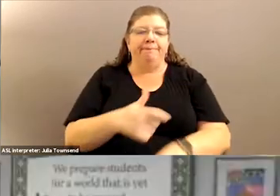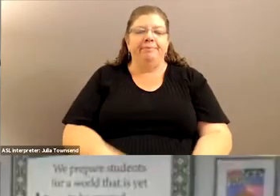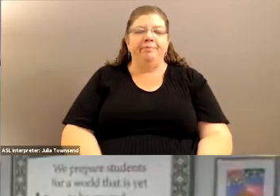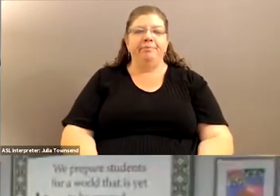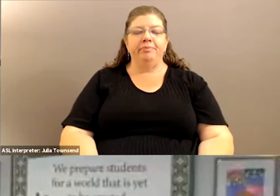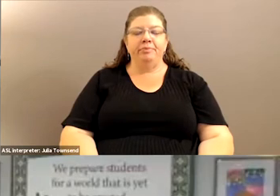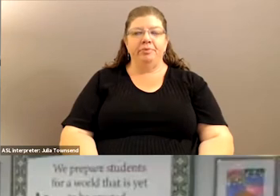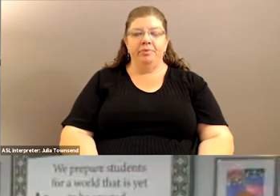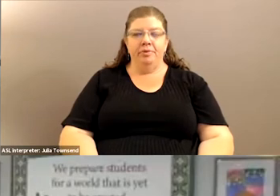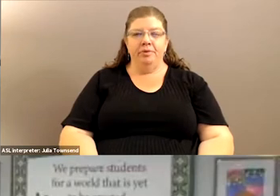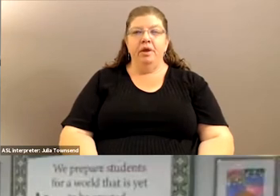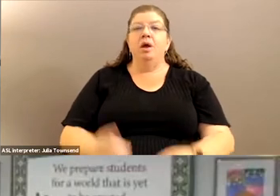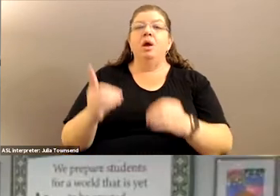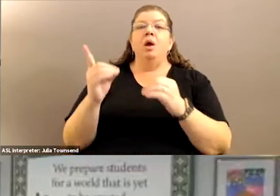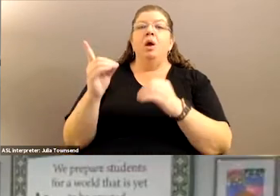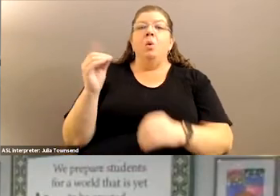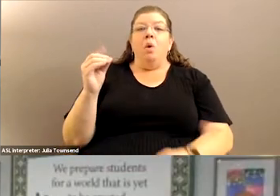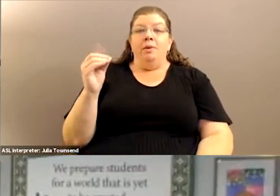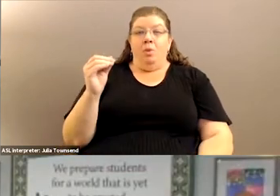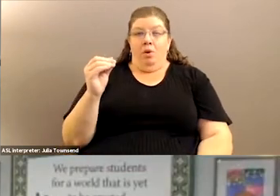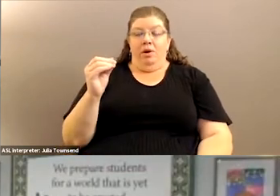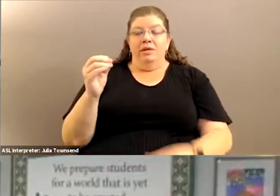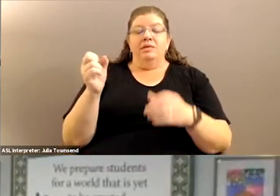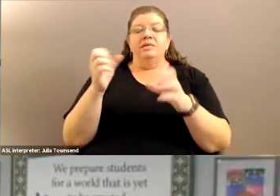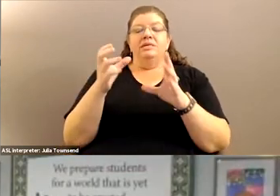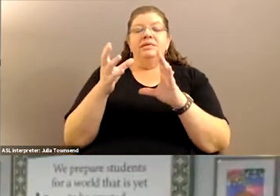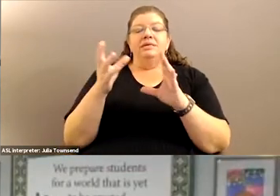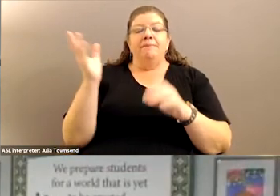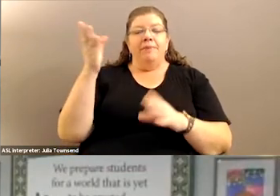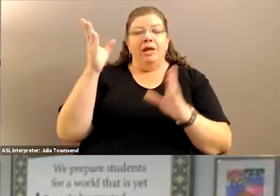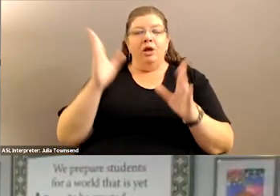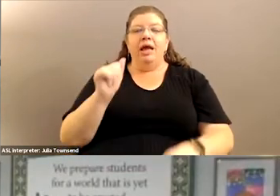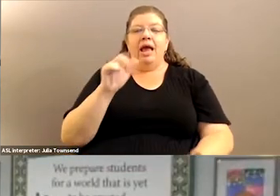here we have one more speaker anna garcia